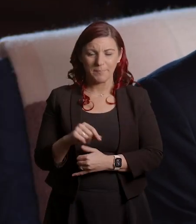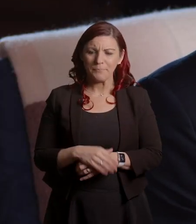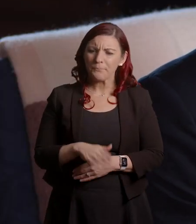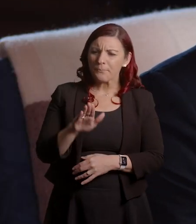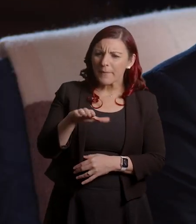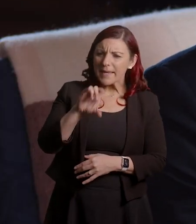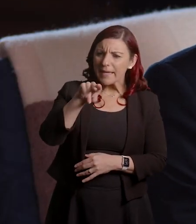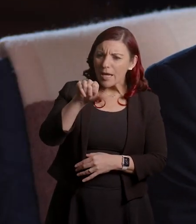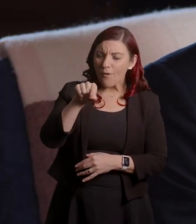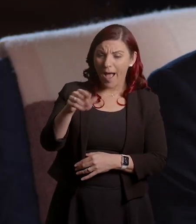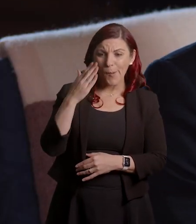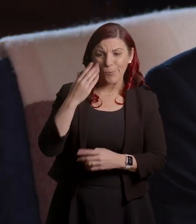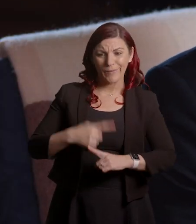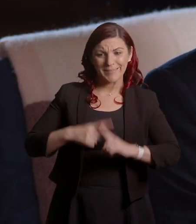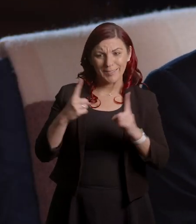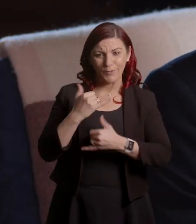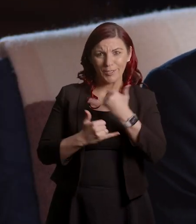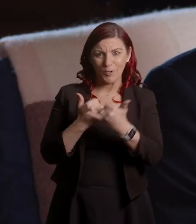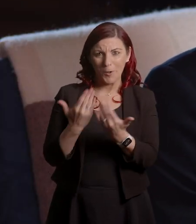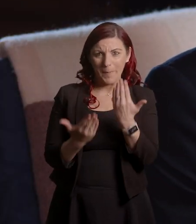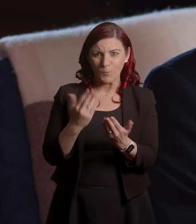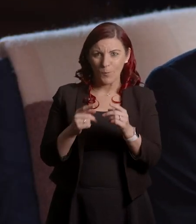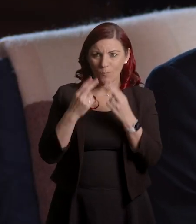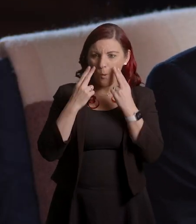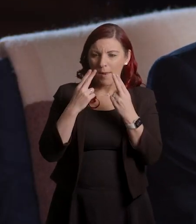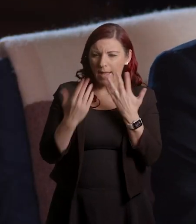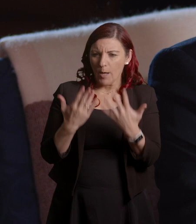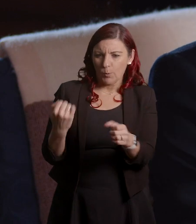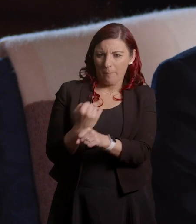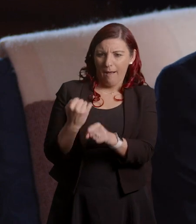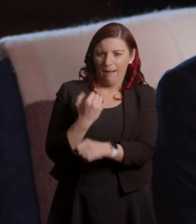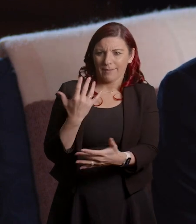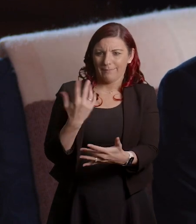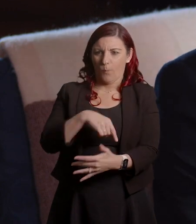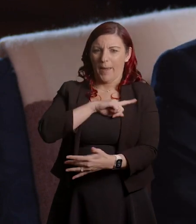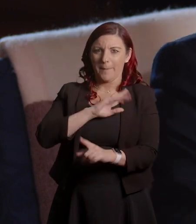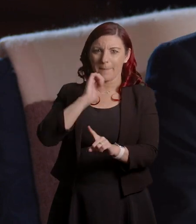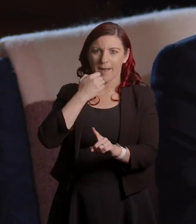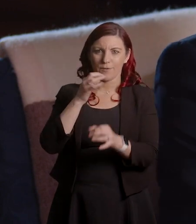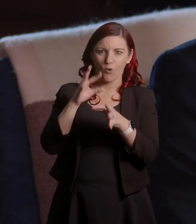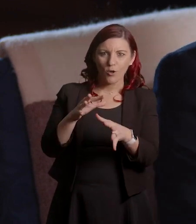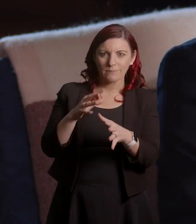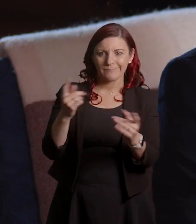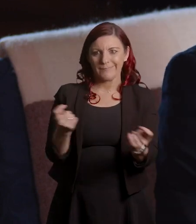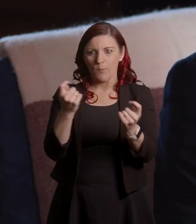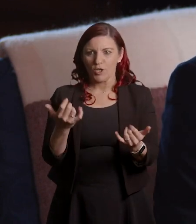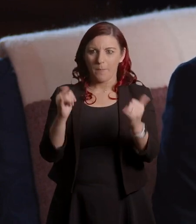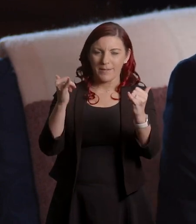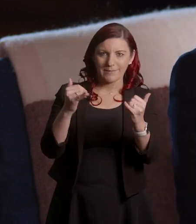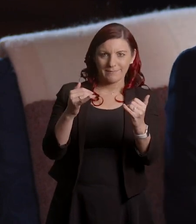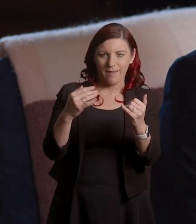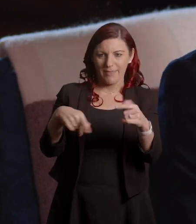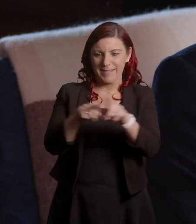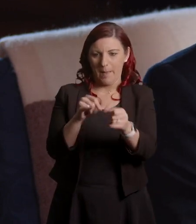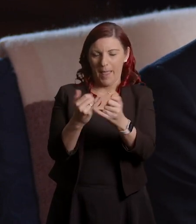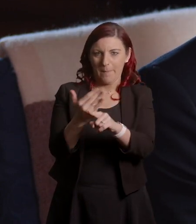guess, like I say, it's different year this year compared to normal years. How have you marked the occasion? Because obviously maybe celebrations can't be as much as